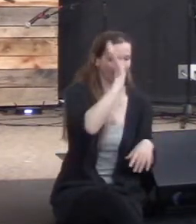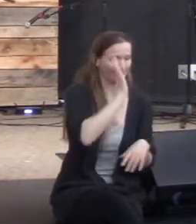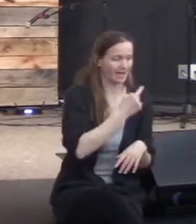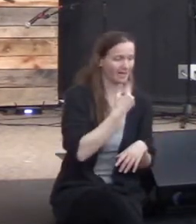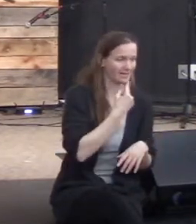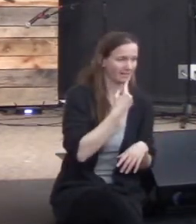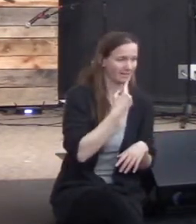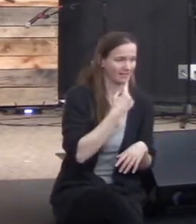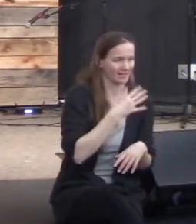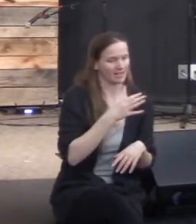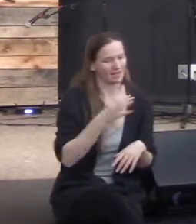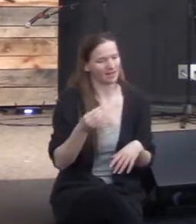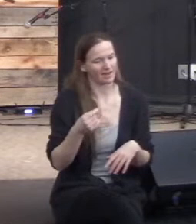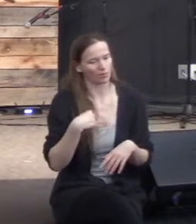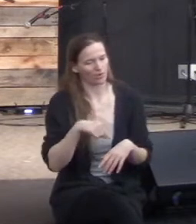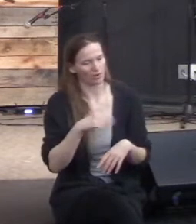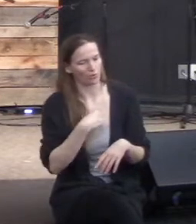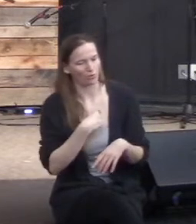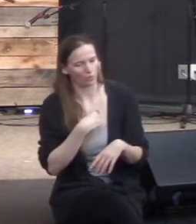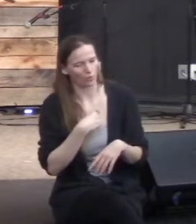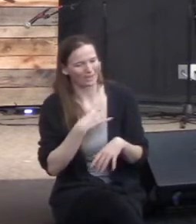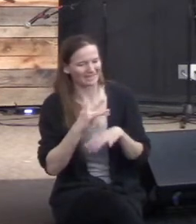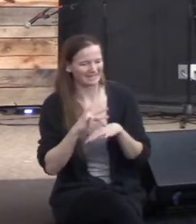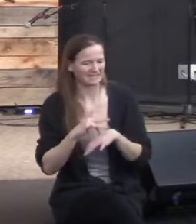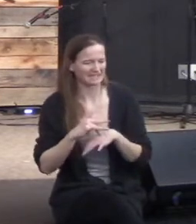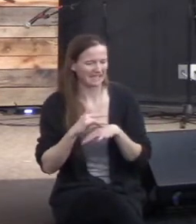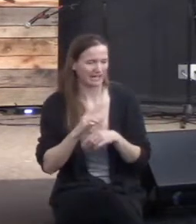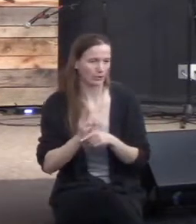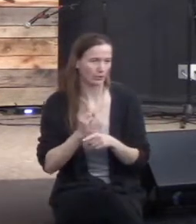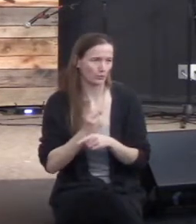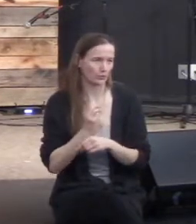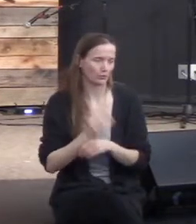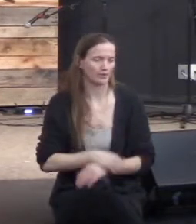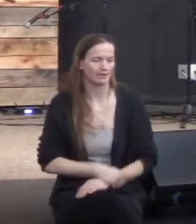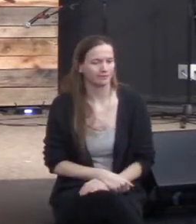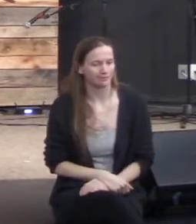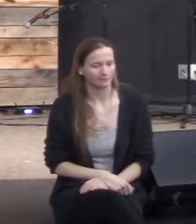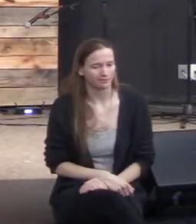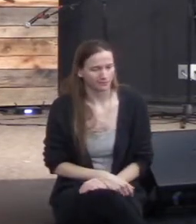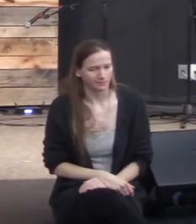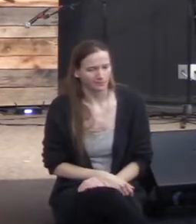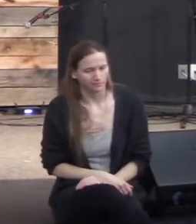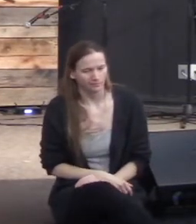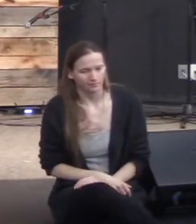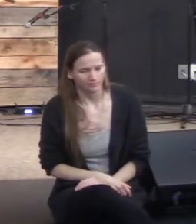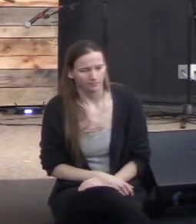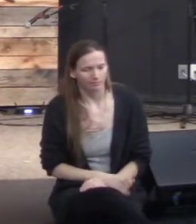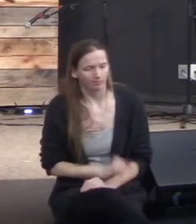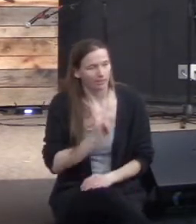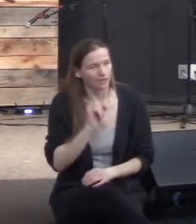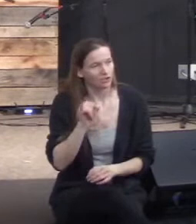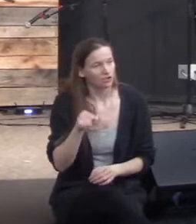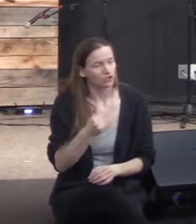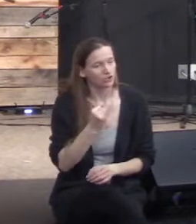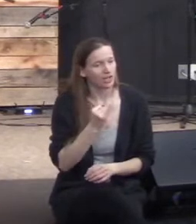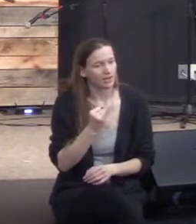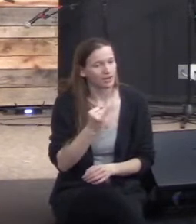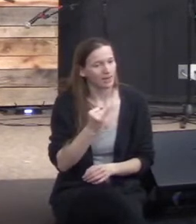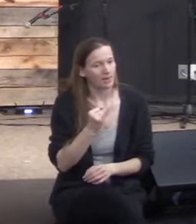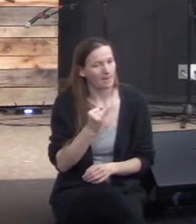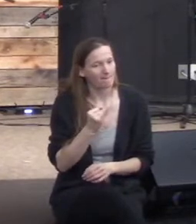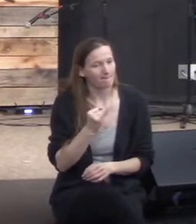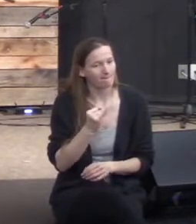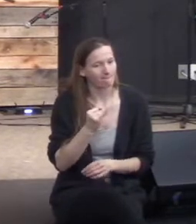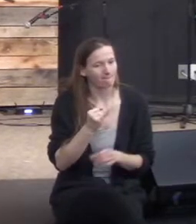and the way that we tend to use it. Jacob is being